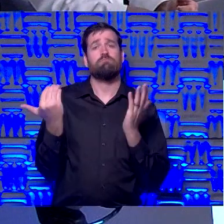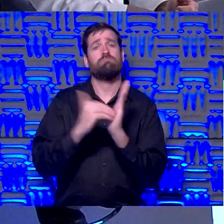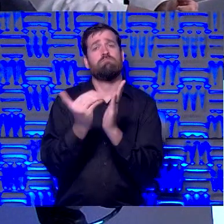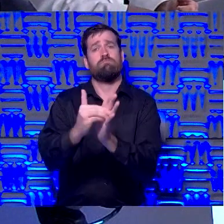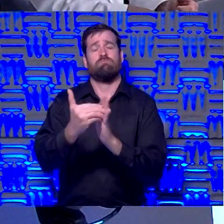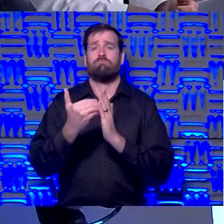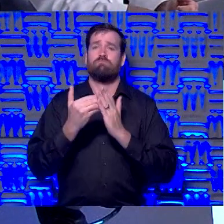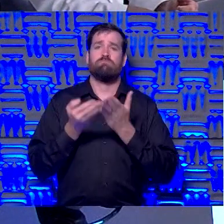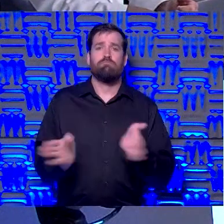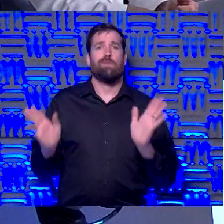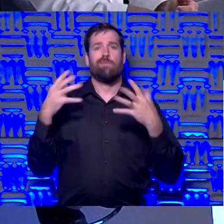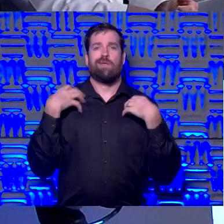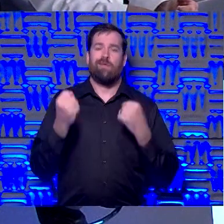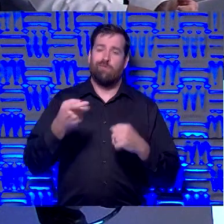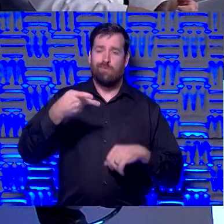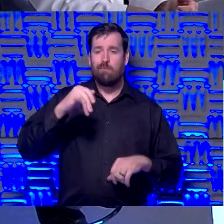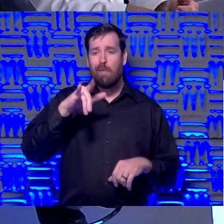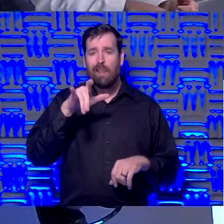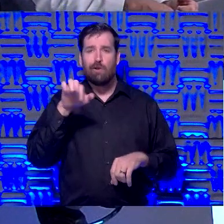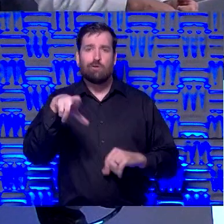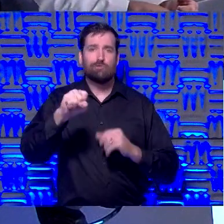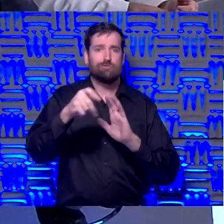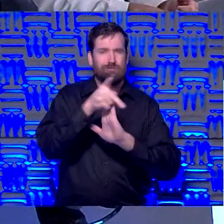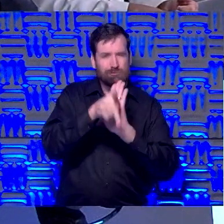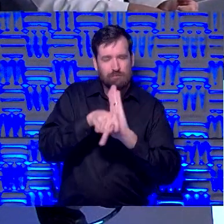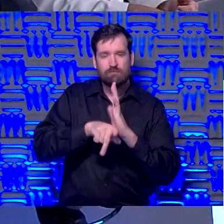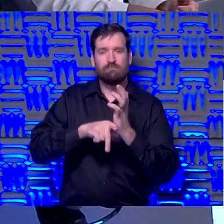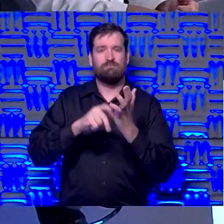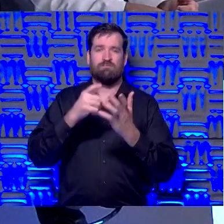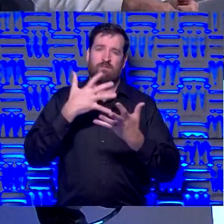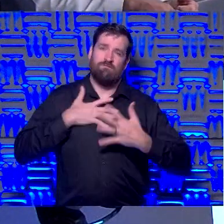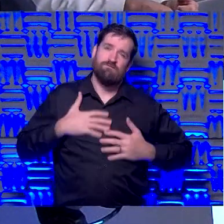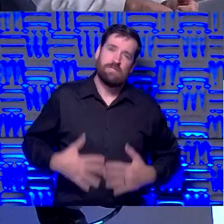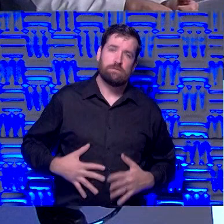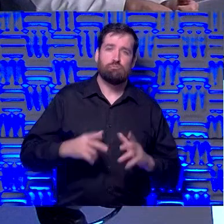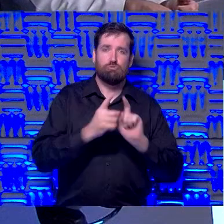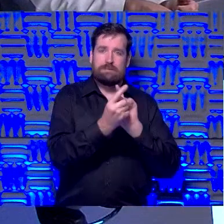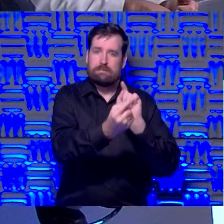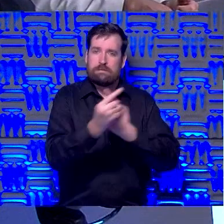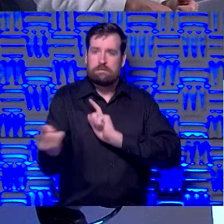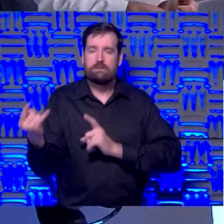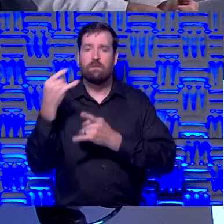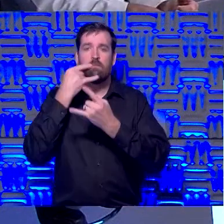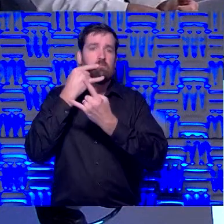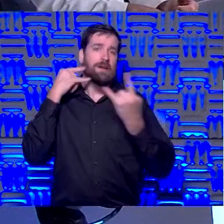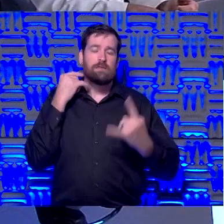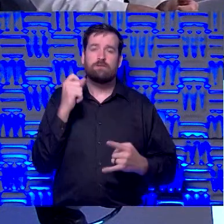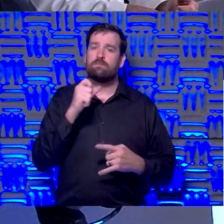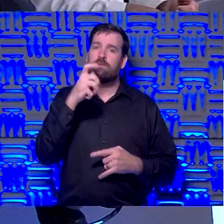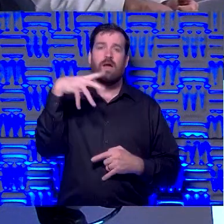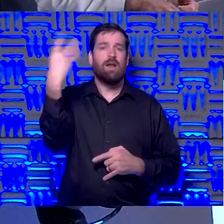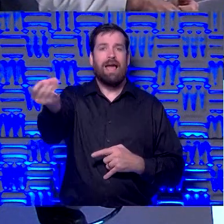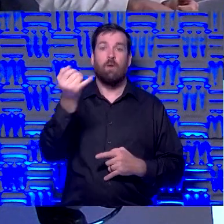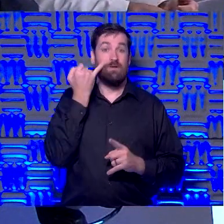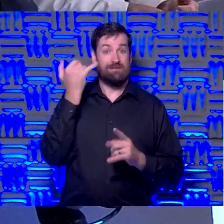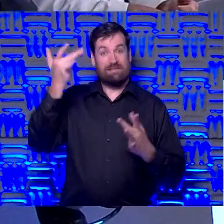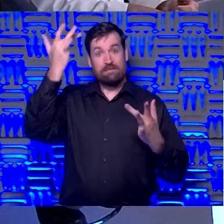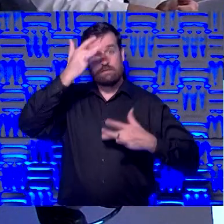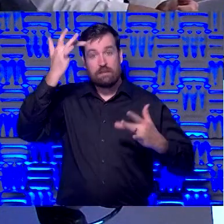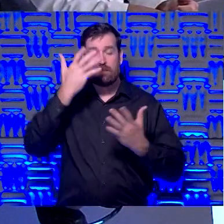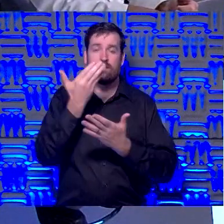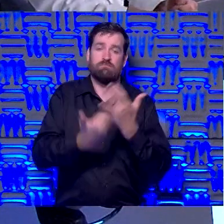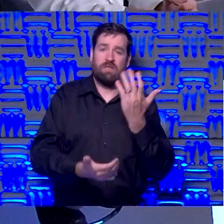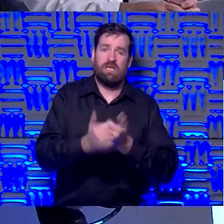health guidance in the pillars of public health: physical distancing, mask wearing, not going out if you're sick, proper